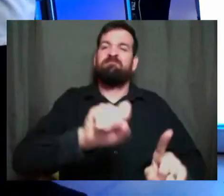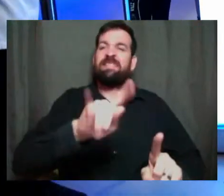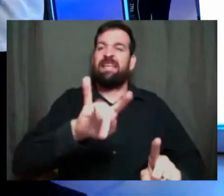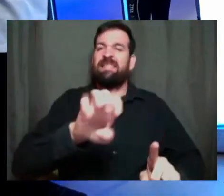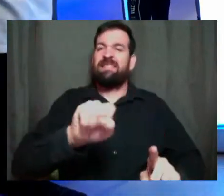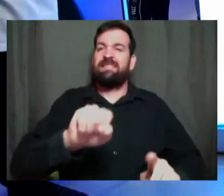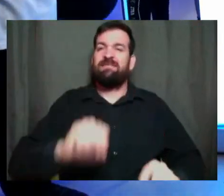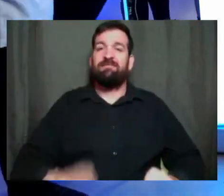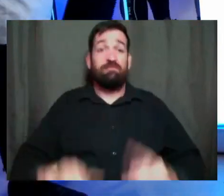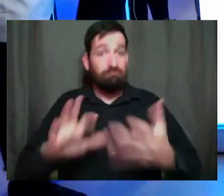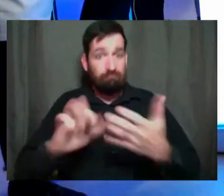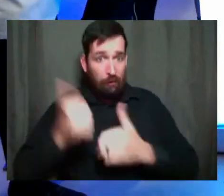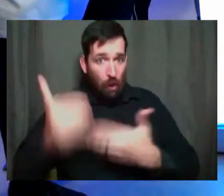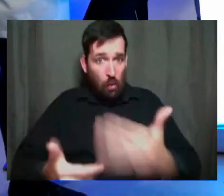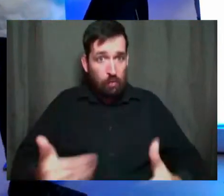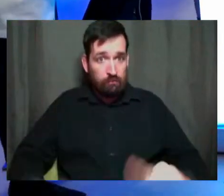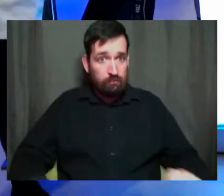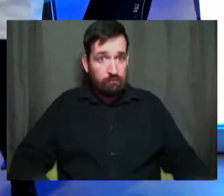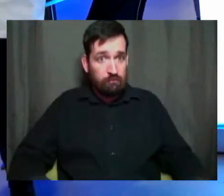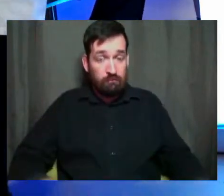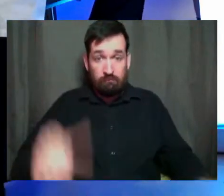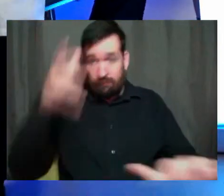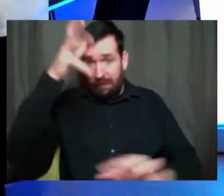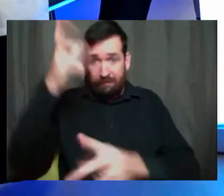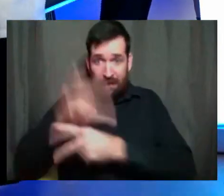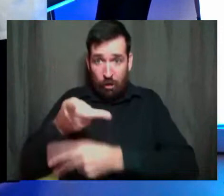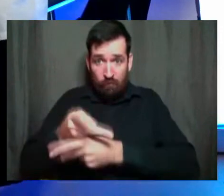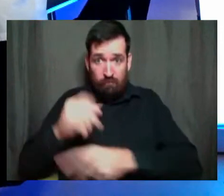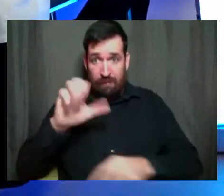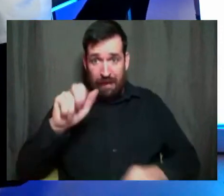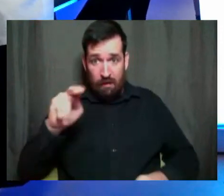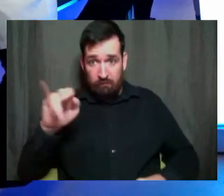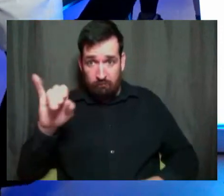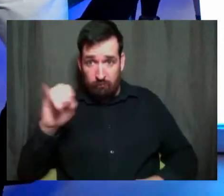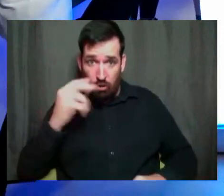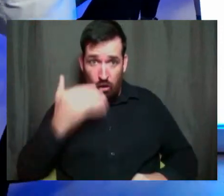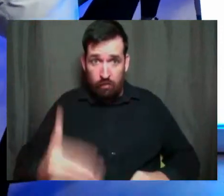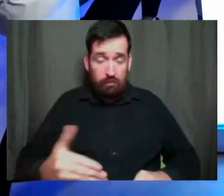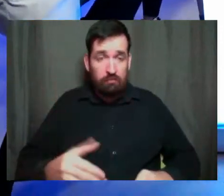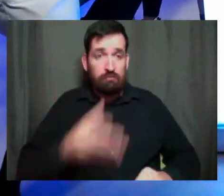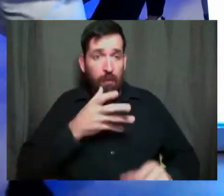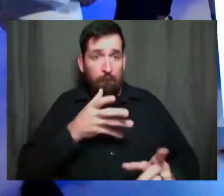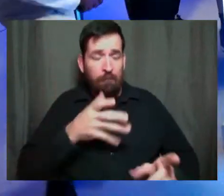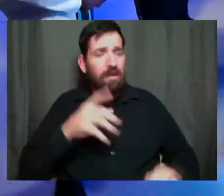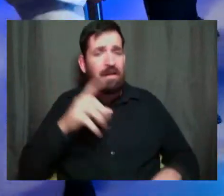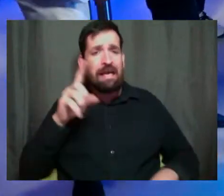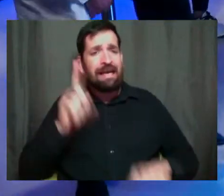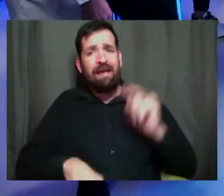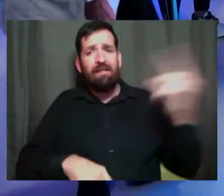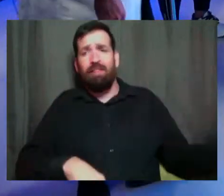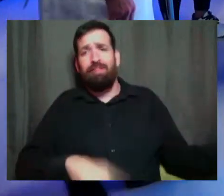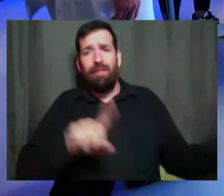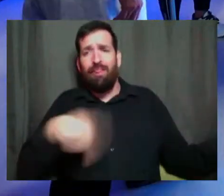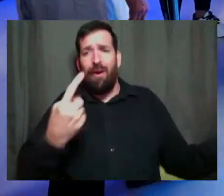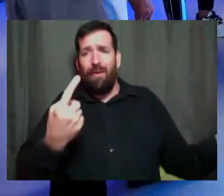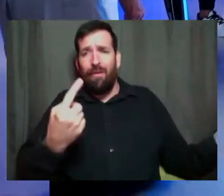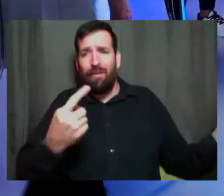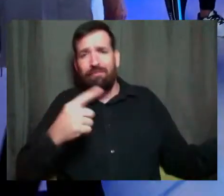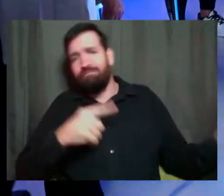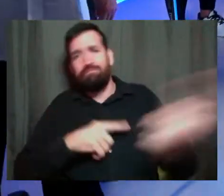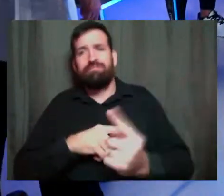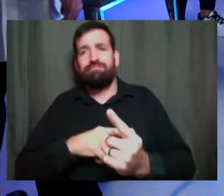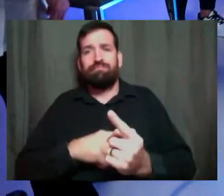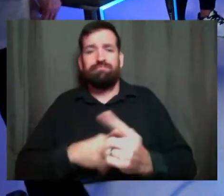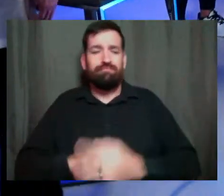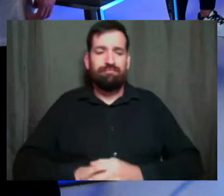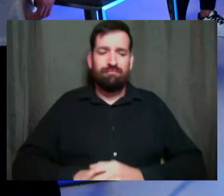how'd it Joe? go, guys? Let's do it. Dad got you taken care of. Cannon, you're good. Mom, he did Wait a good. minute, no, wait. You can't get over there by yourself. Get Oh. in Get the over- pit. No, this young man right here. Get over